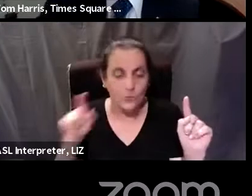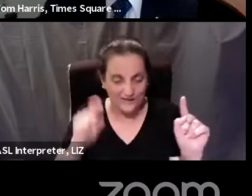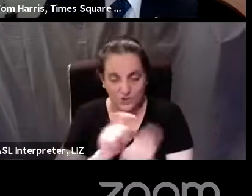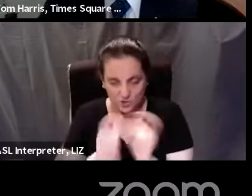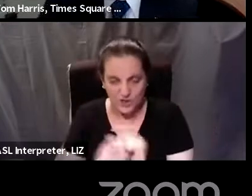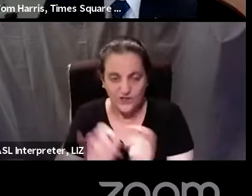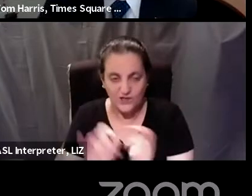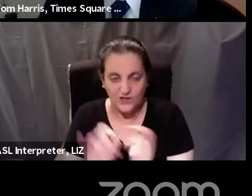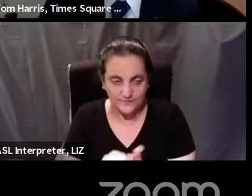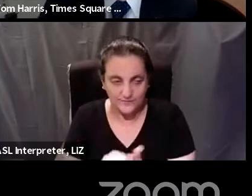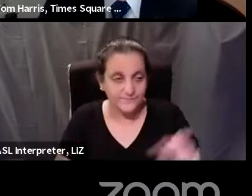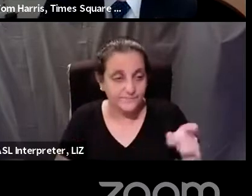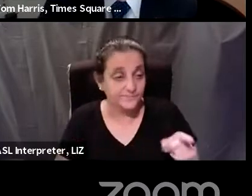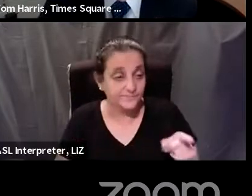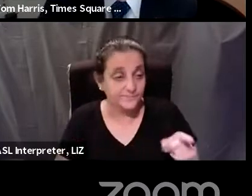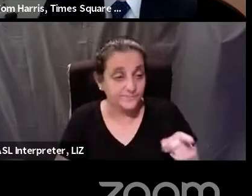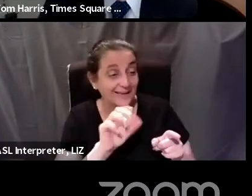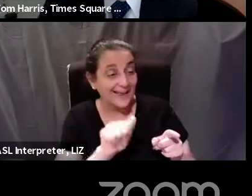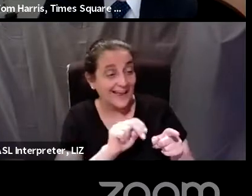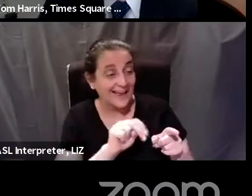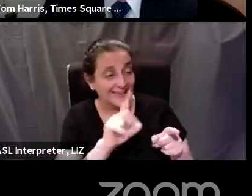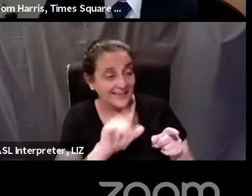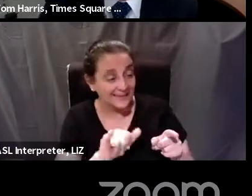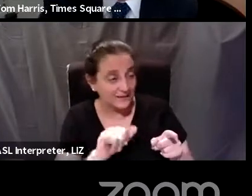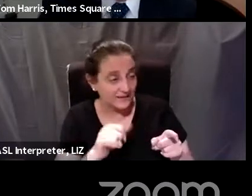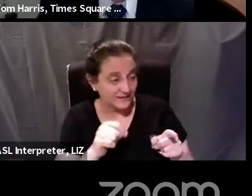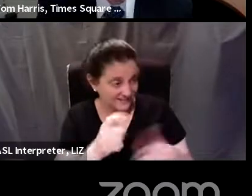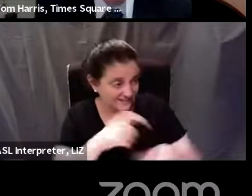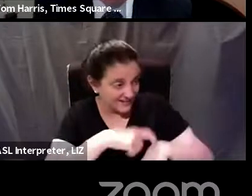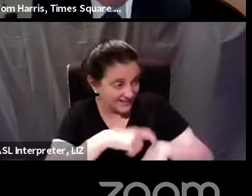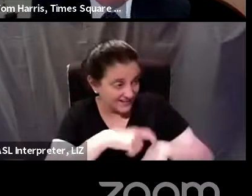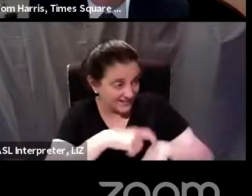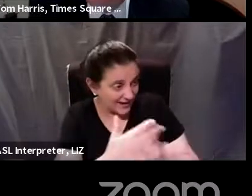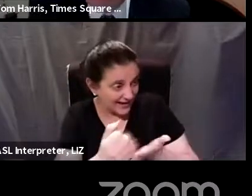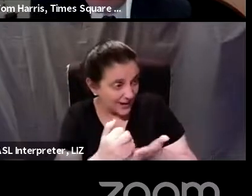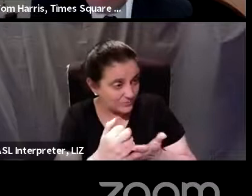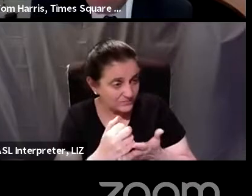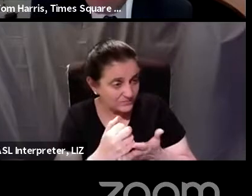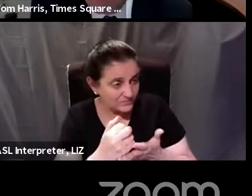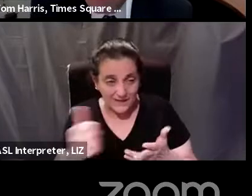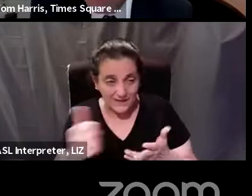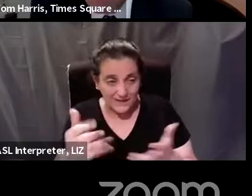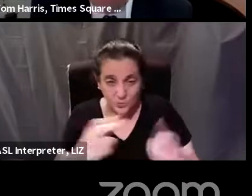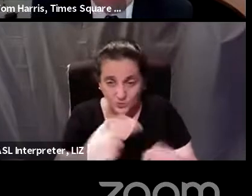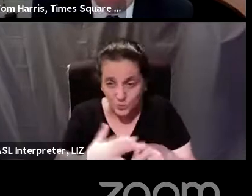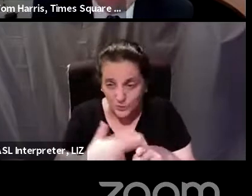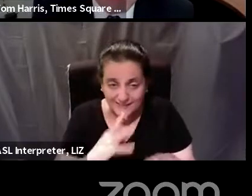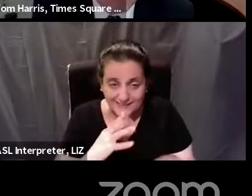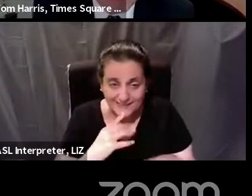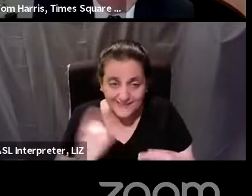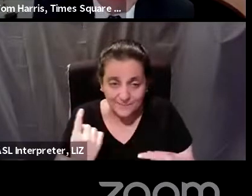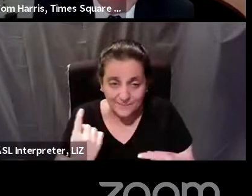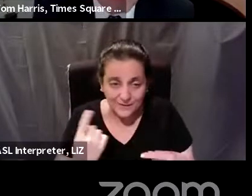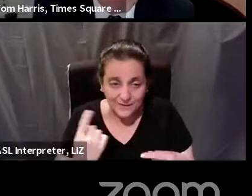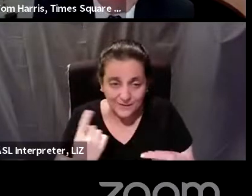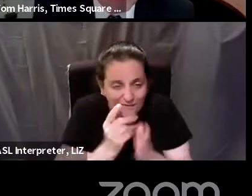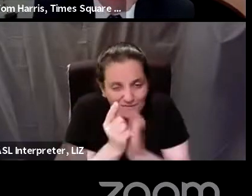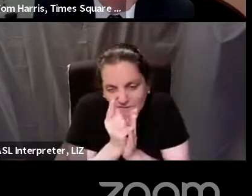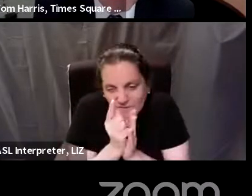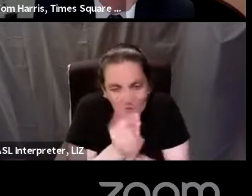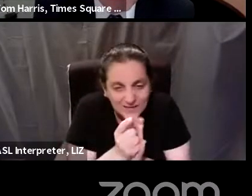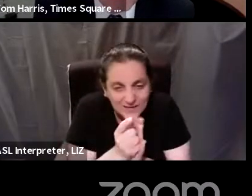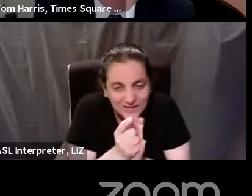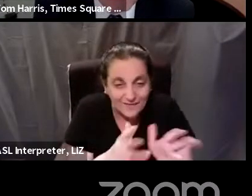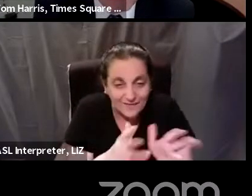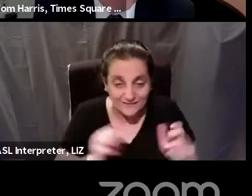Thank you, Shams. Are we totally out of time? Does anybody else want to jump in real quick? We only have apparently seconds left. I